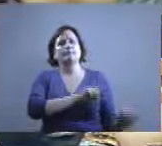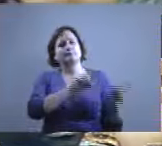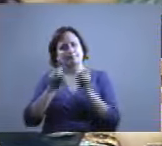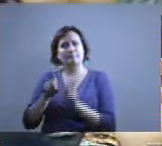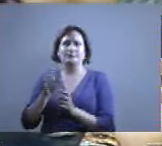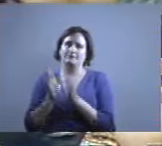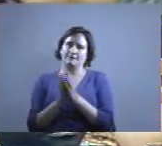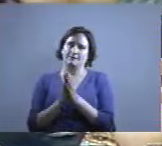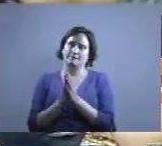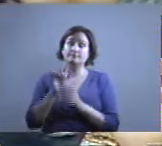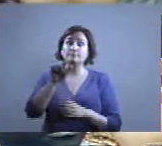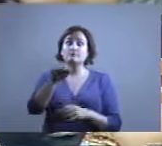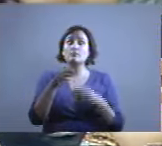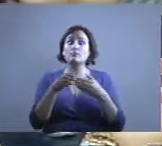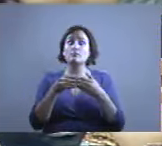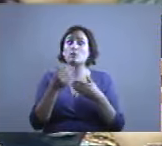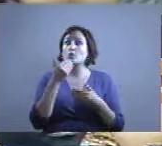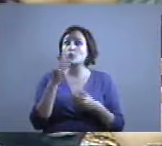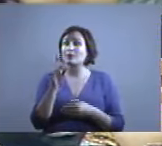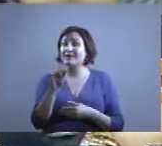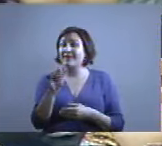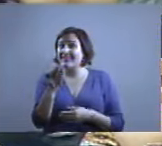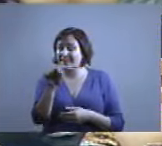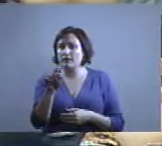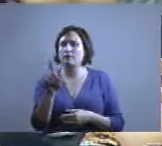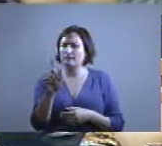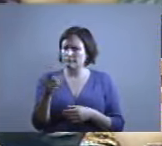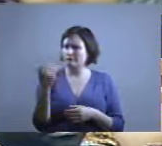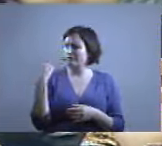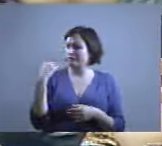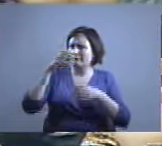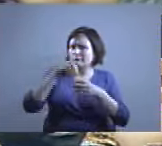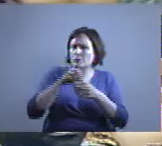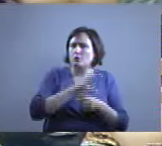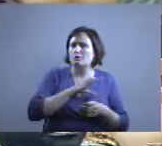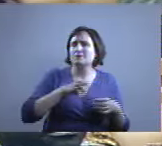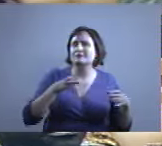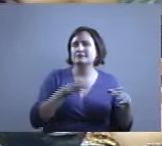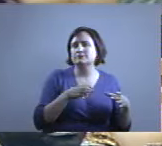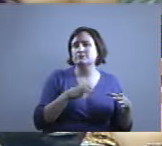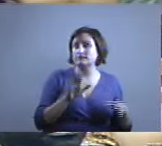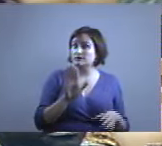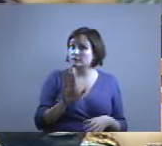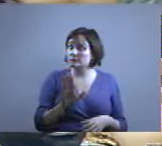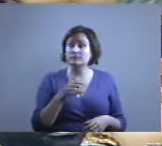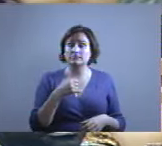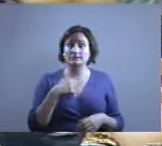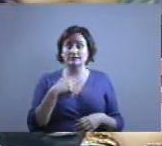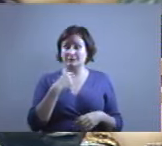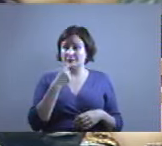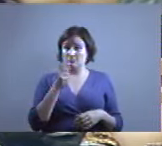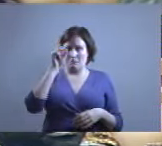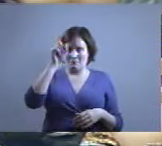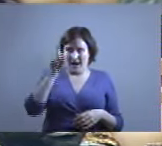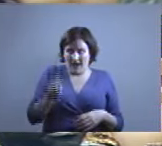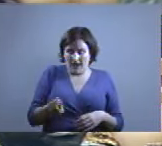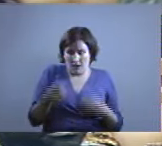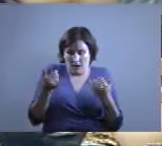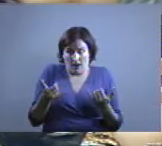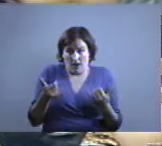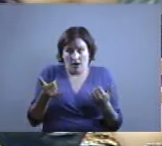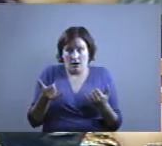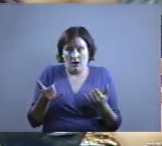from the DA, who's a member of the committee, that we are not saying you must immediately apply for the